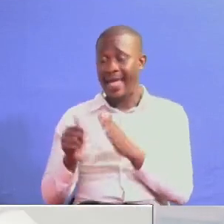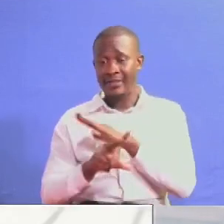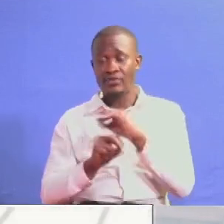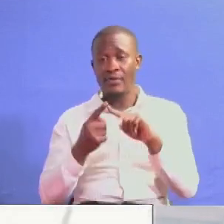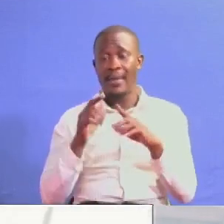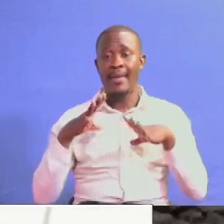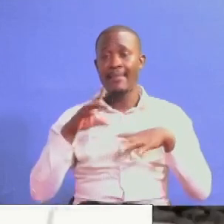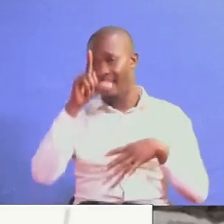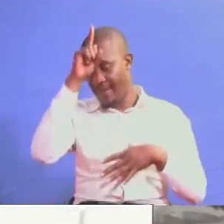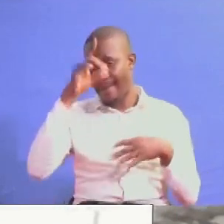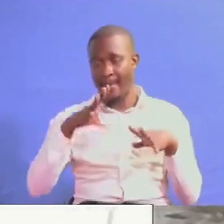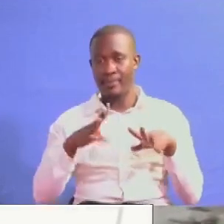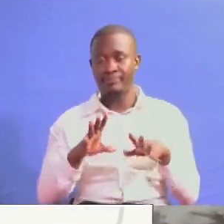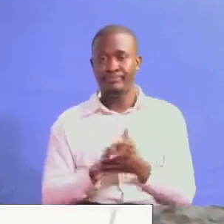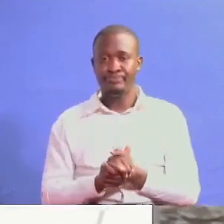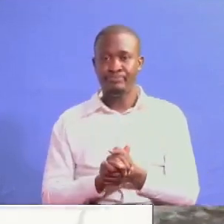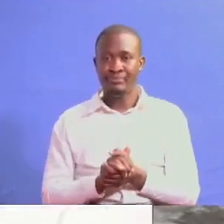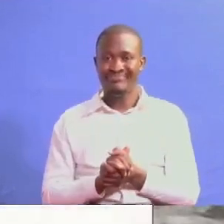residents.